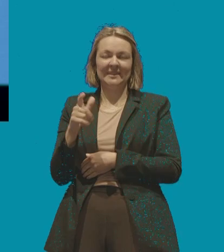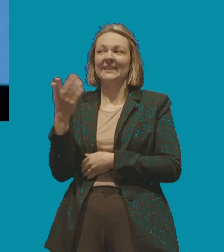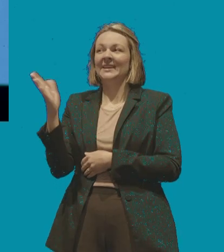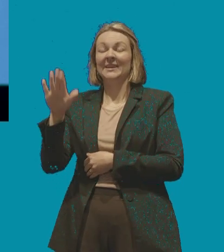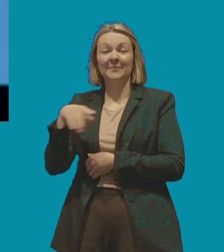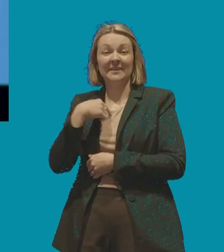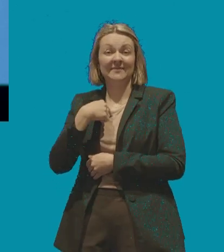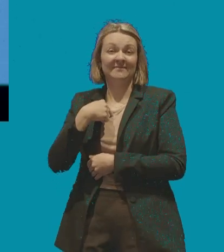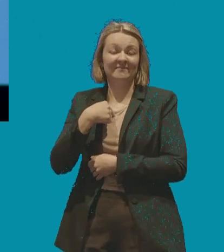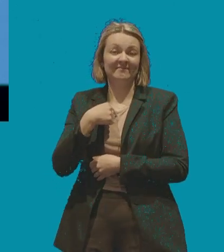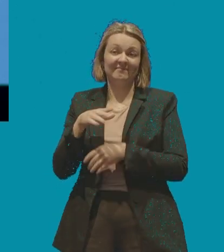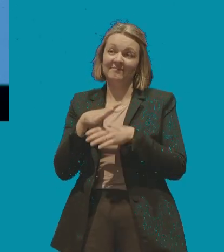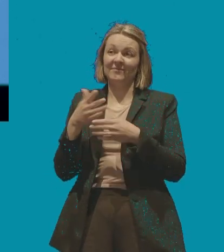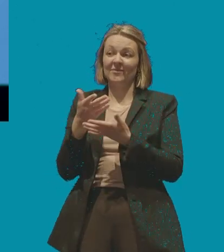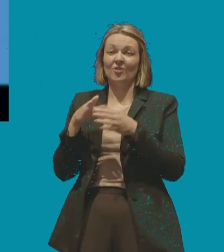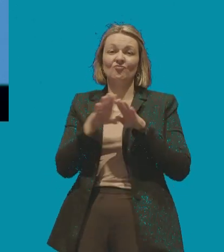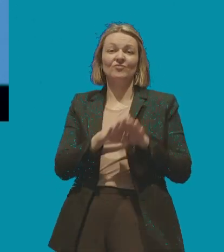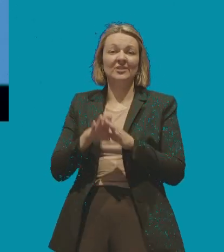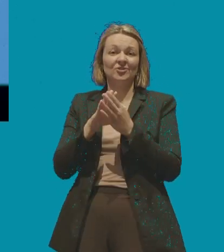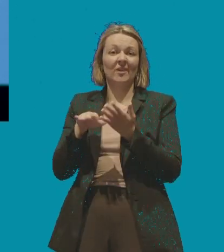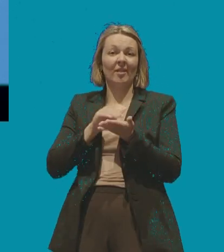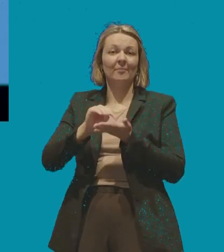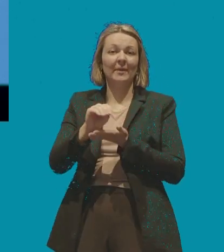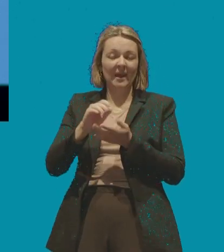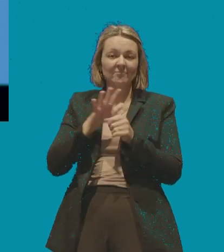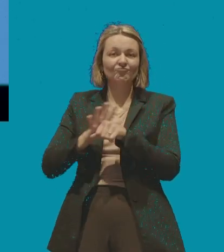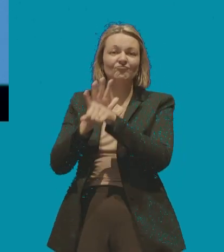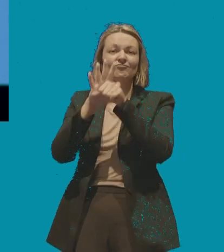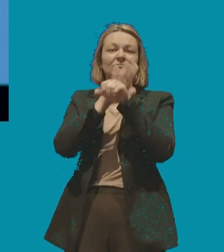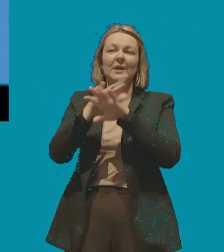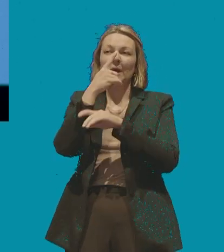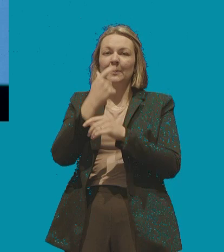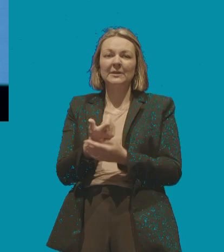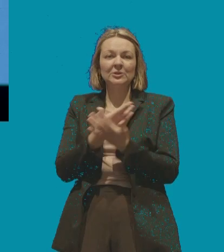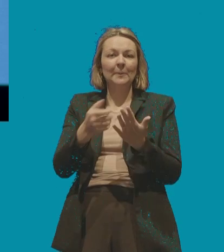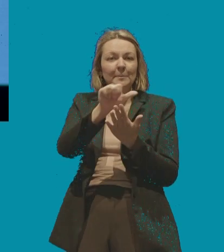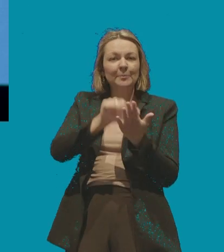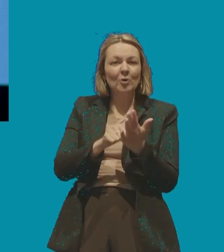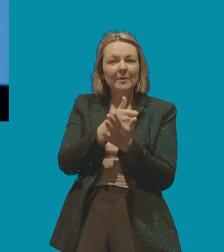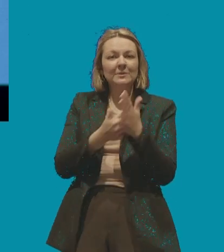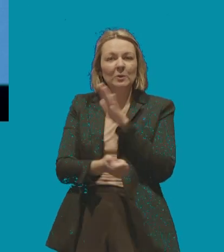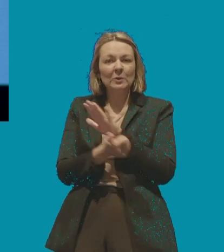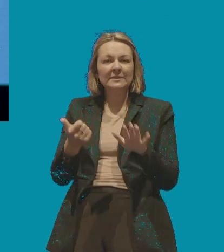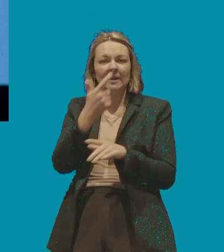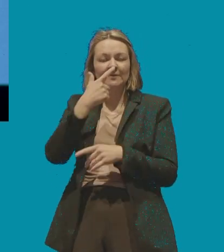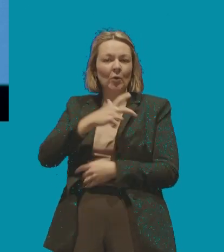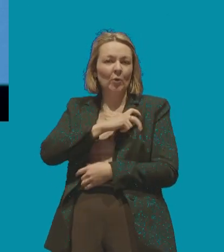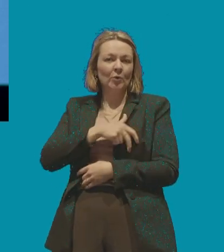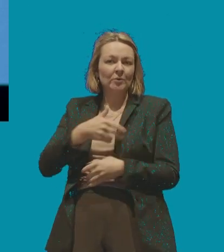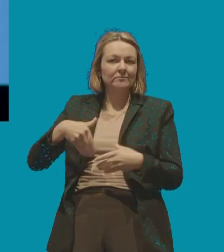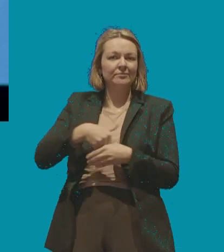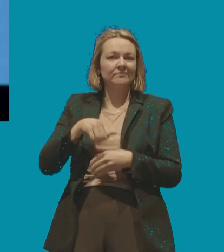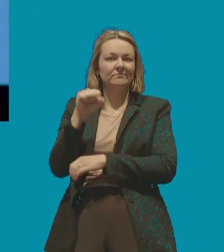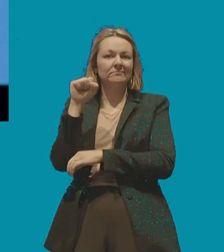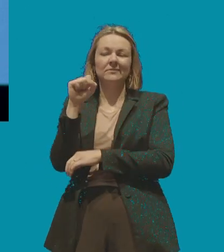against the government's plans for regional pay in the public sector, introduced the Lead and Change programme to develop the skills of senior trade unionists, and worked